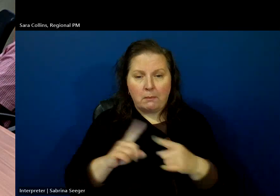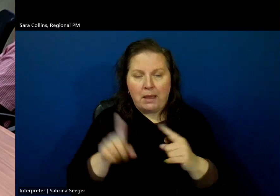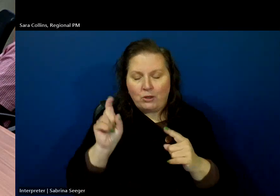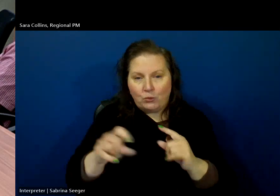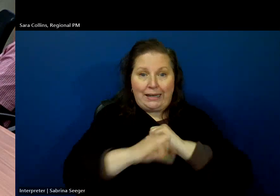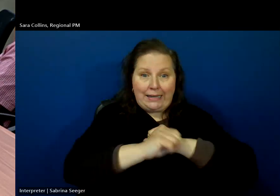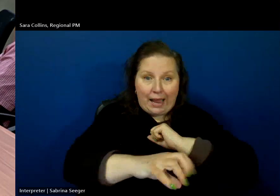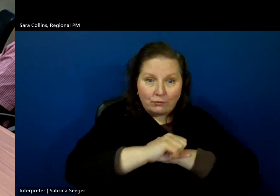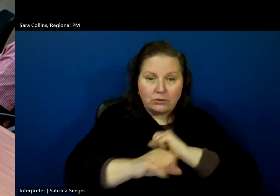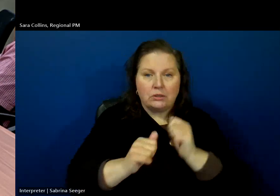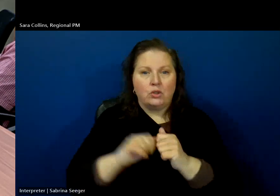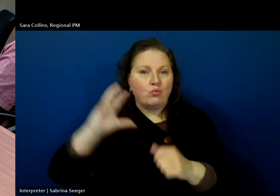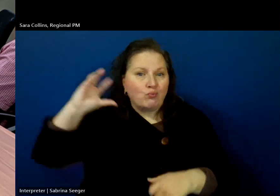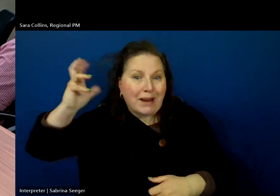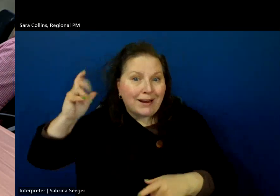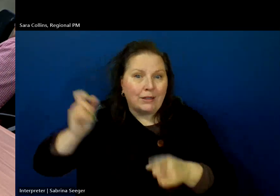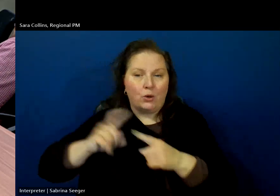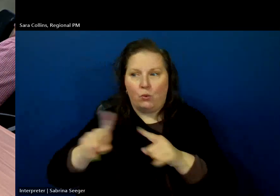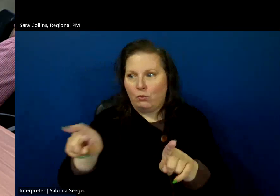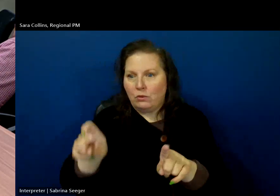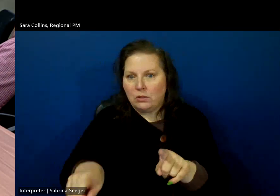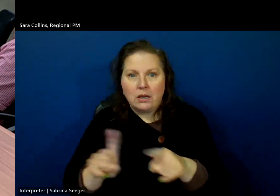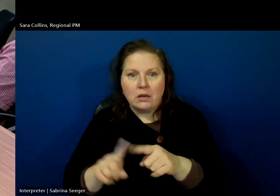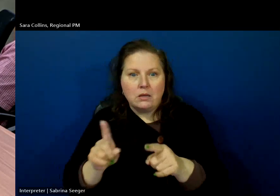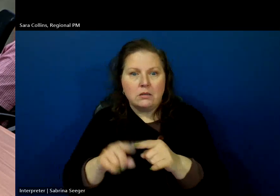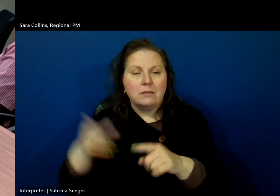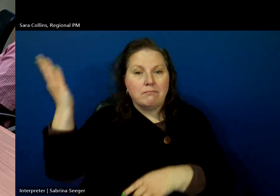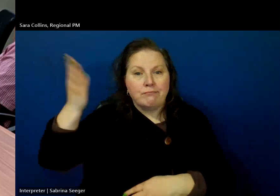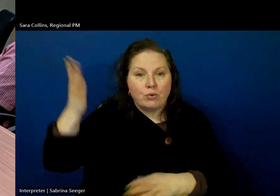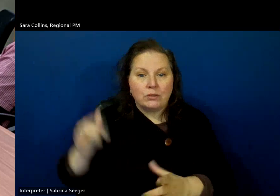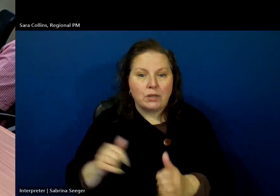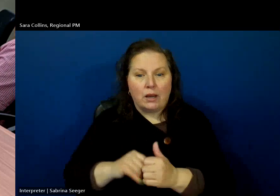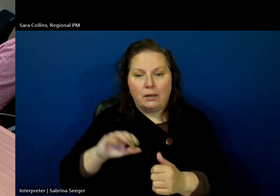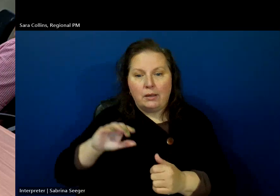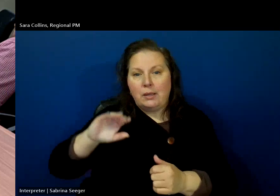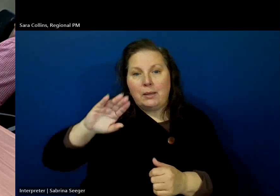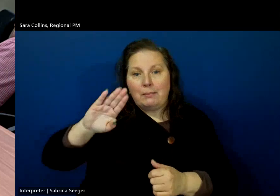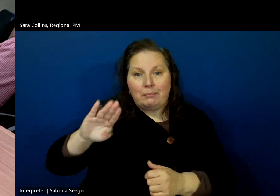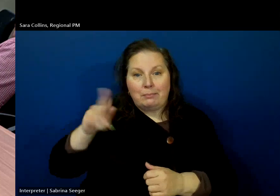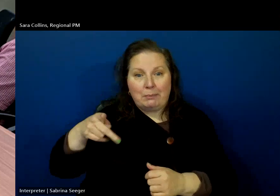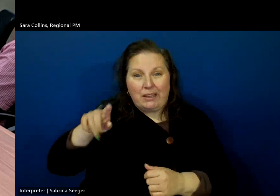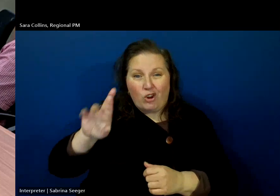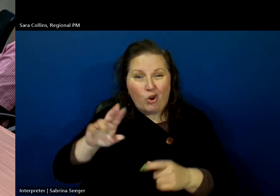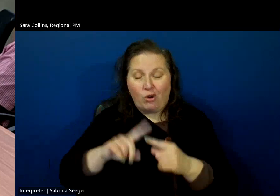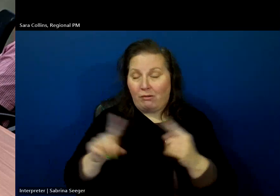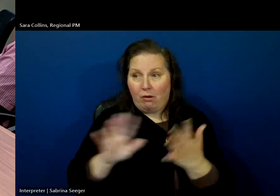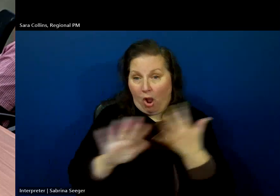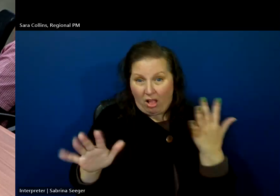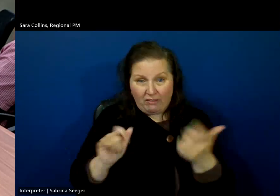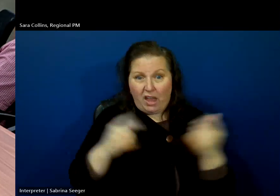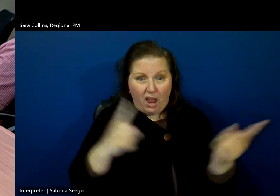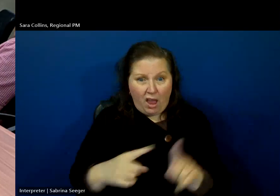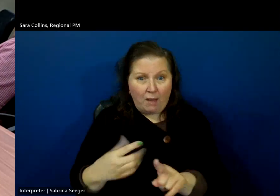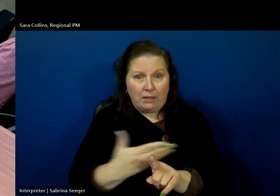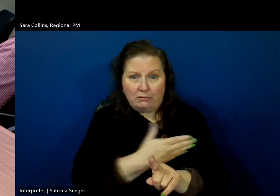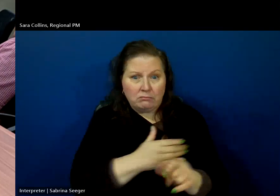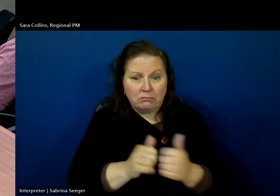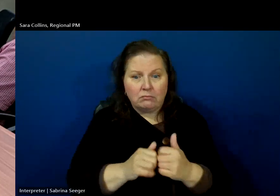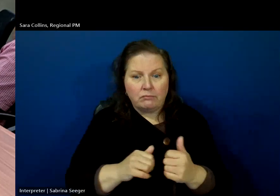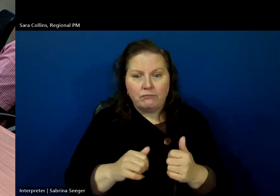advertising, you need radio advertising, you need speakers on VPR. ahead of time to say, this is a